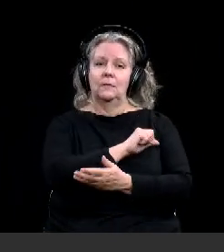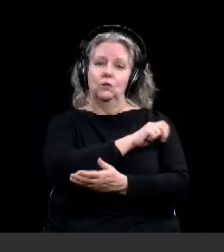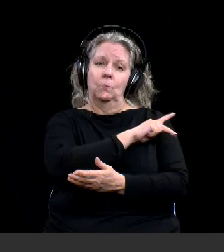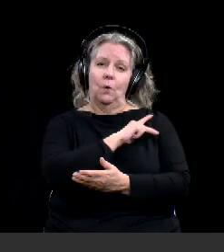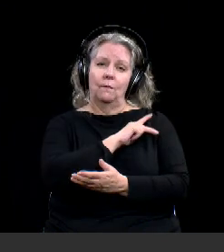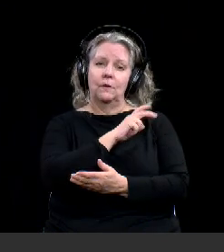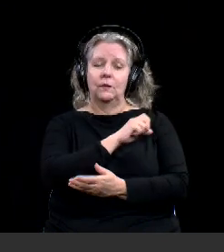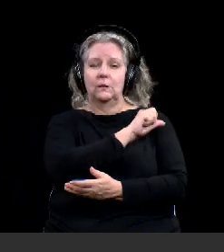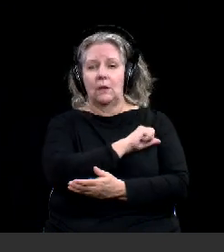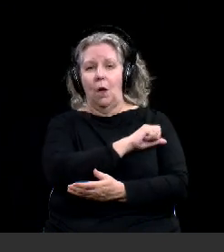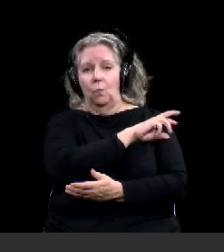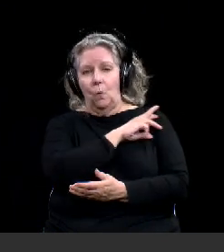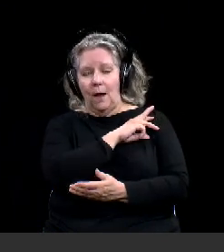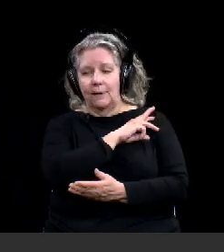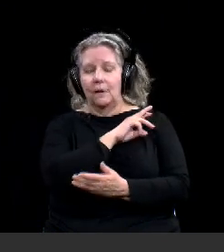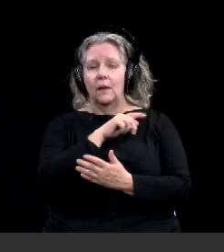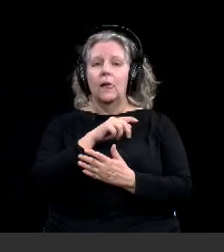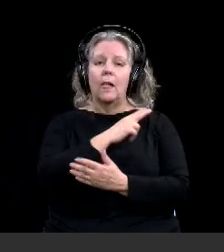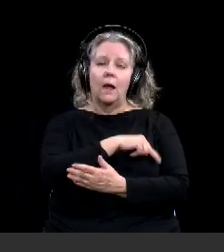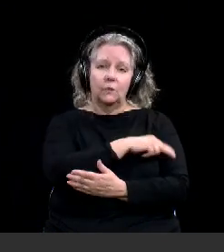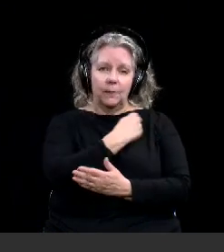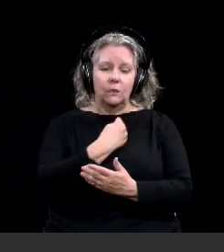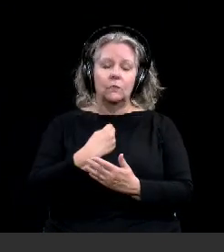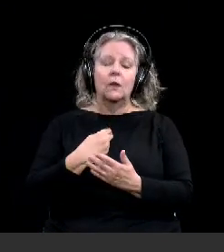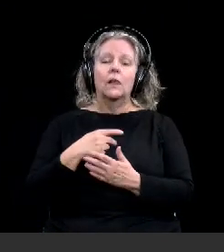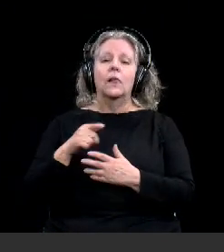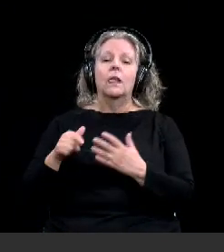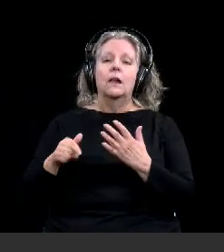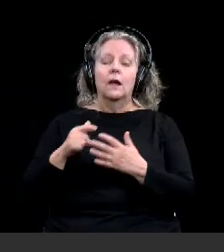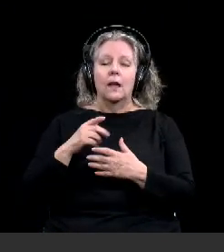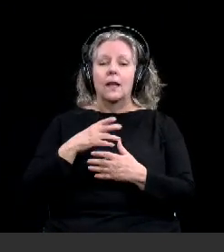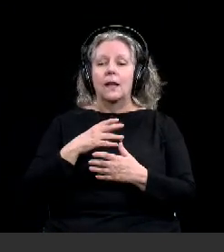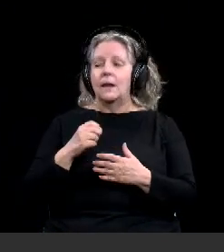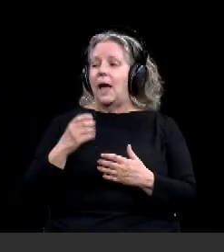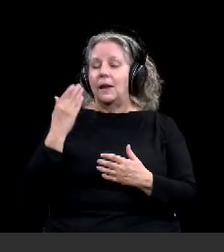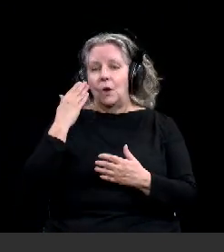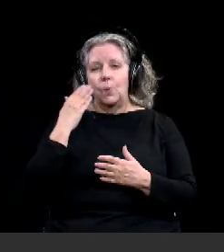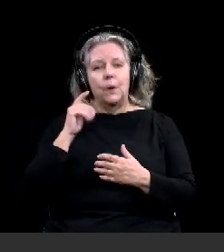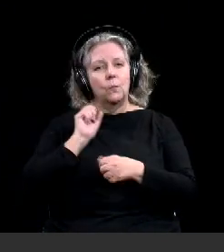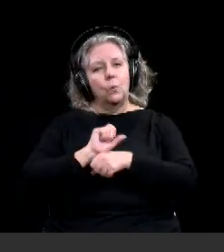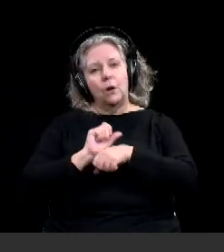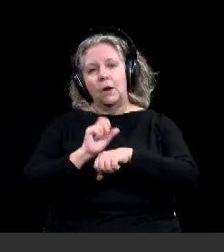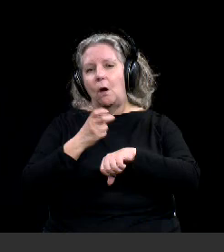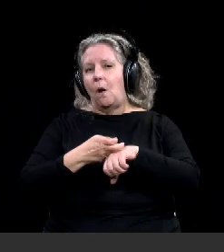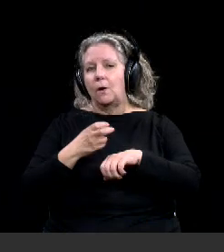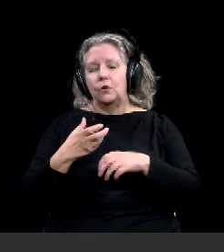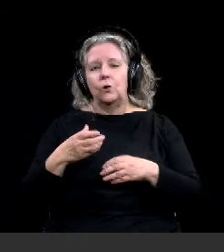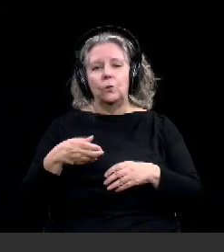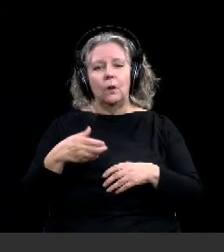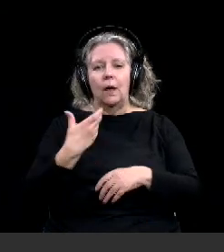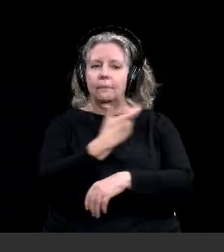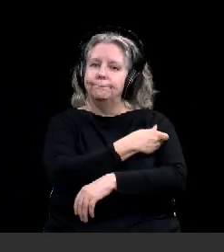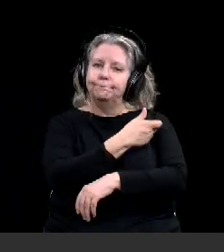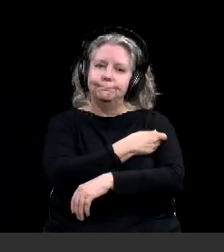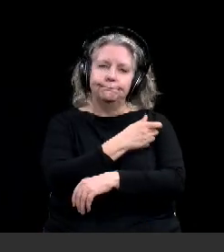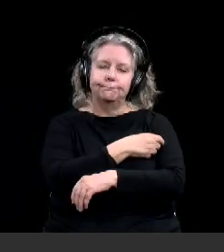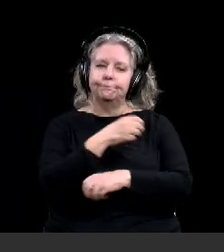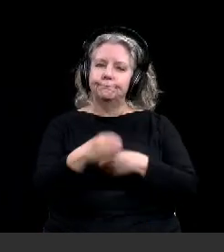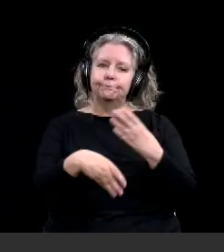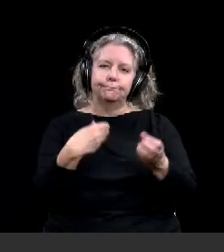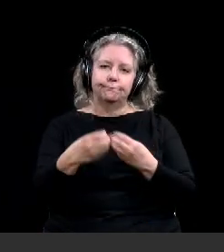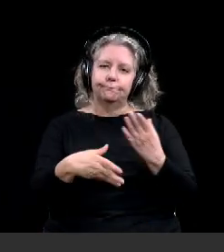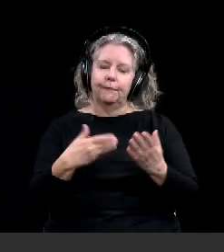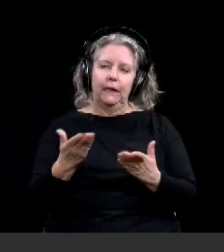know is working diligently to distribute vaccines they've been given here in McLennan County. This process has proven challenging for all of us, but everyone is